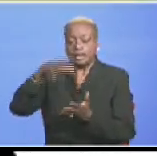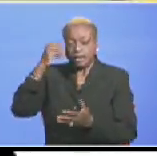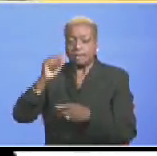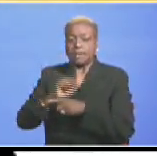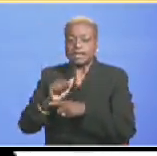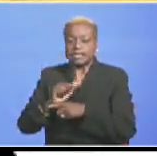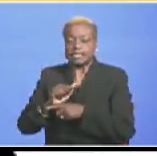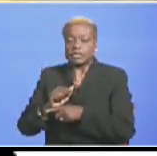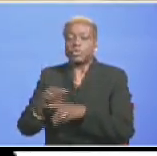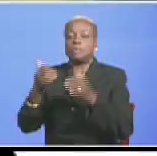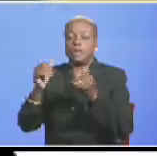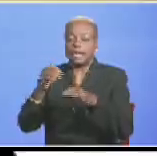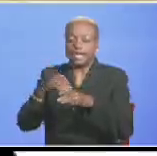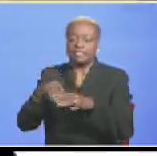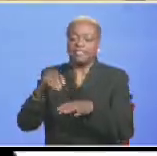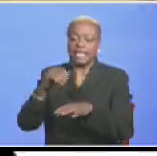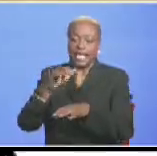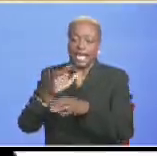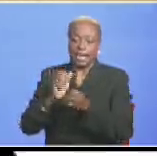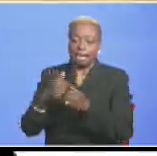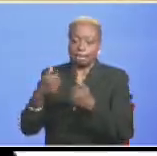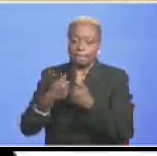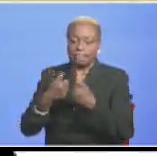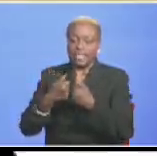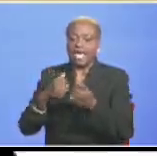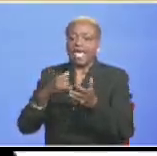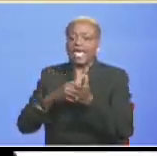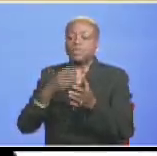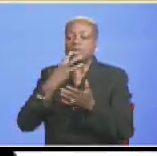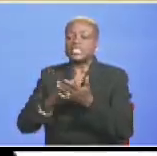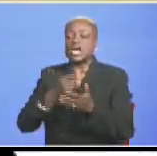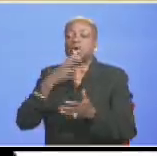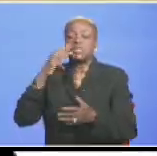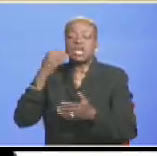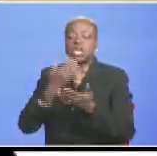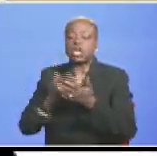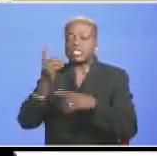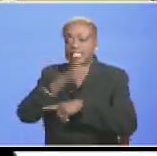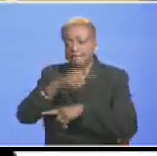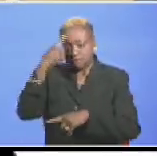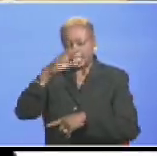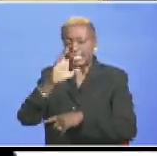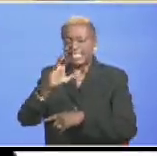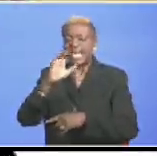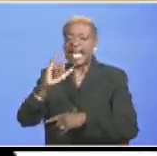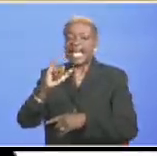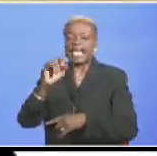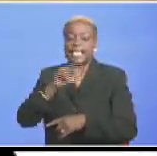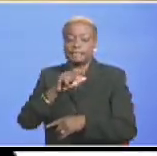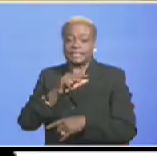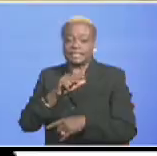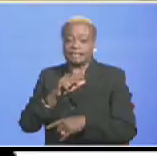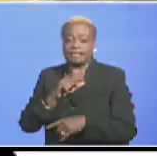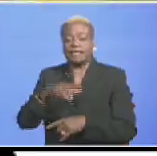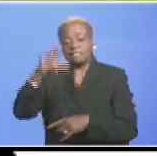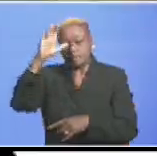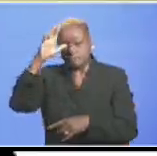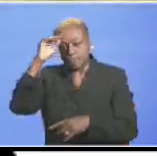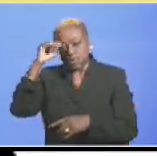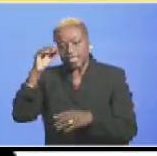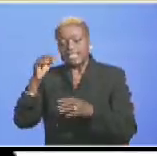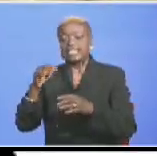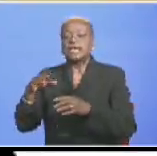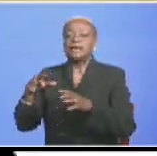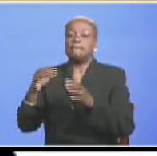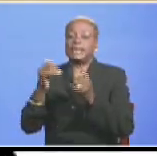game. It was a good day all around for C.I. Gibson. The Rattlers senior boys also taking the Cobras out in straight sets, 19-15